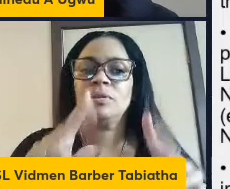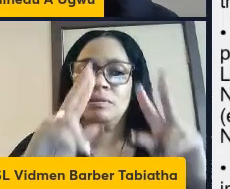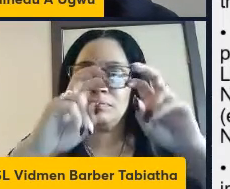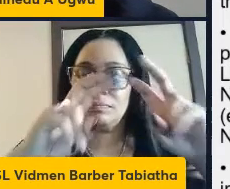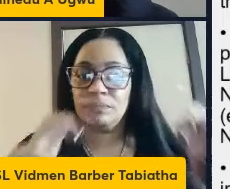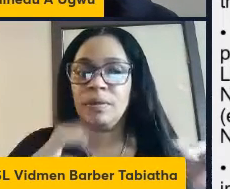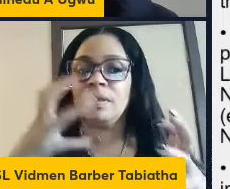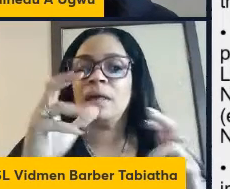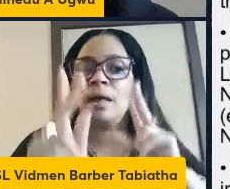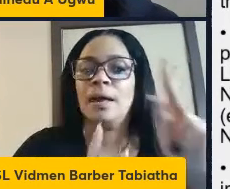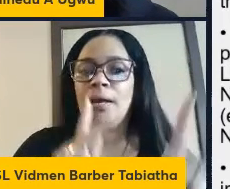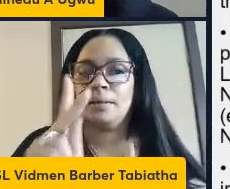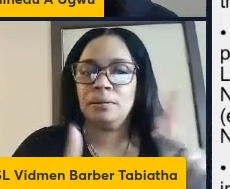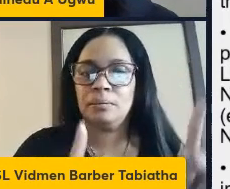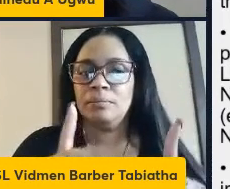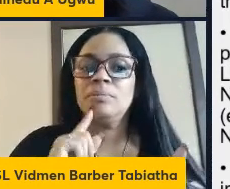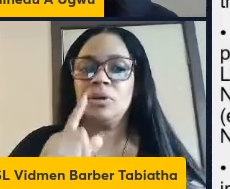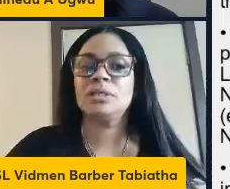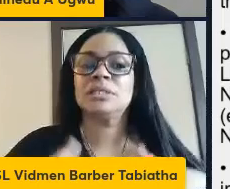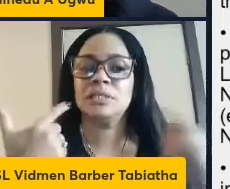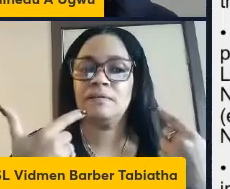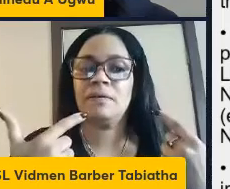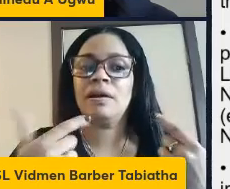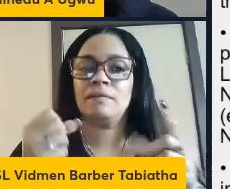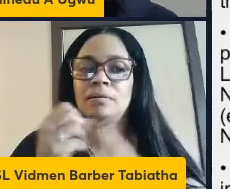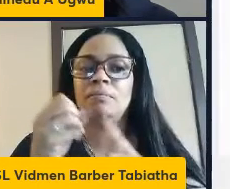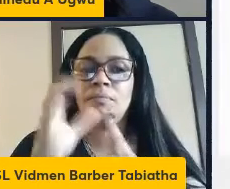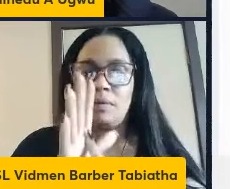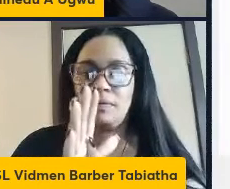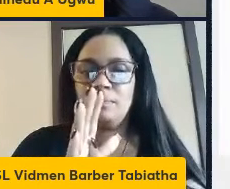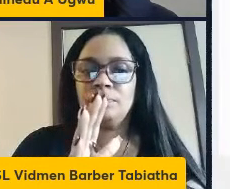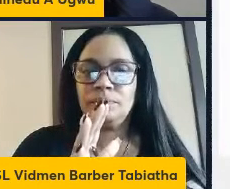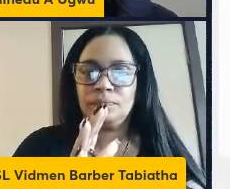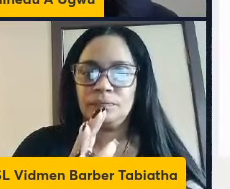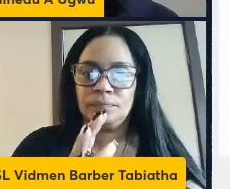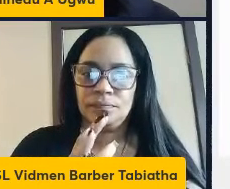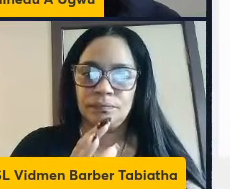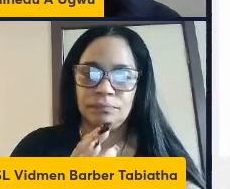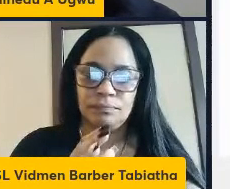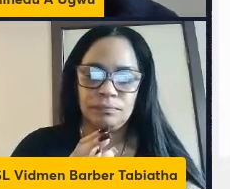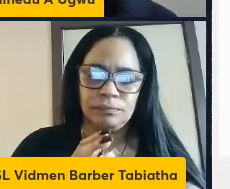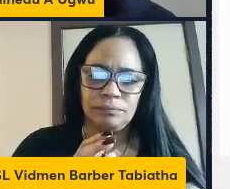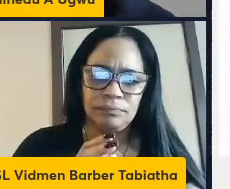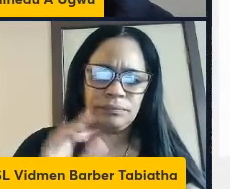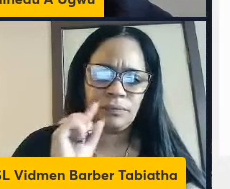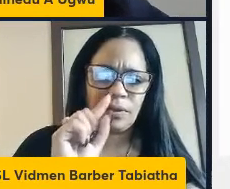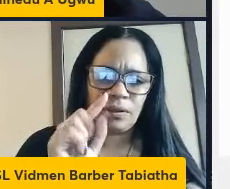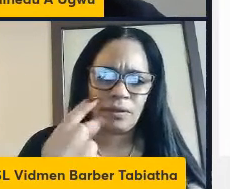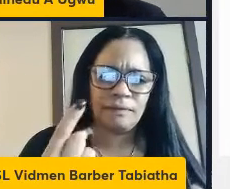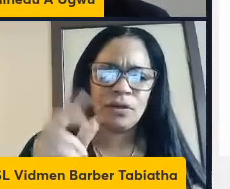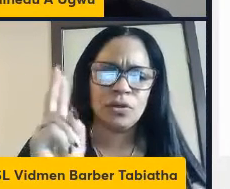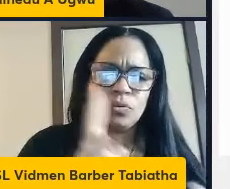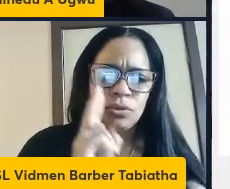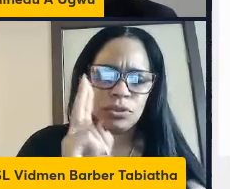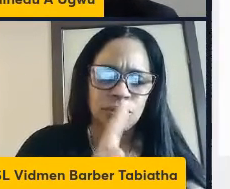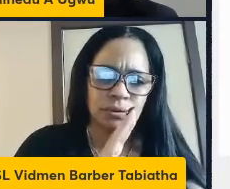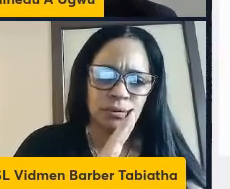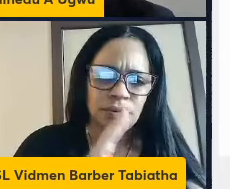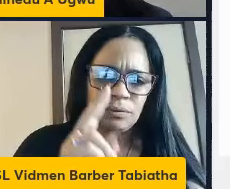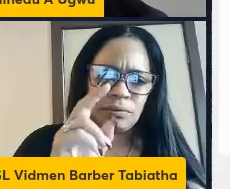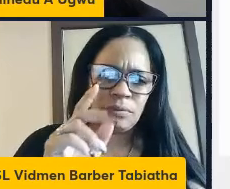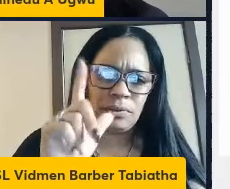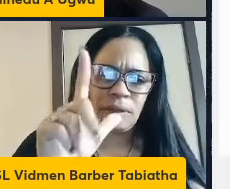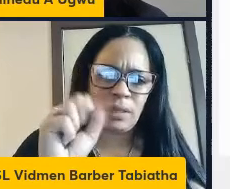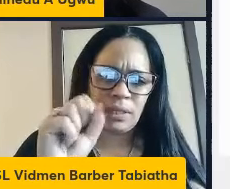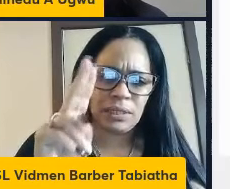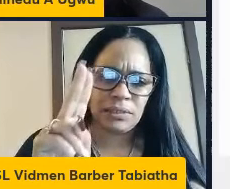of Lassa fever survivors and their contacts in southern Nigeria. So first of all, we use early sport to